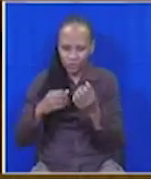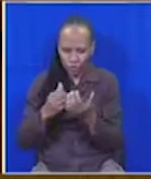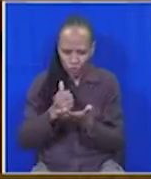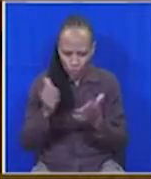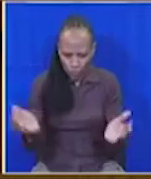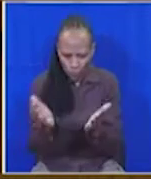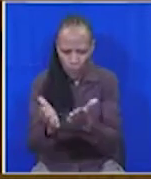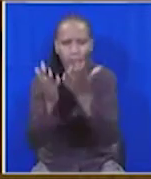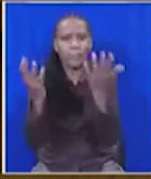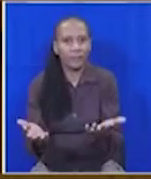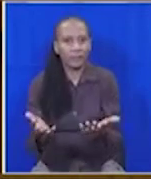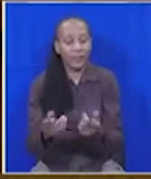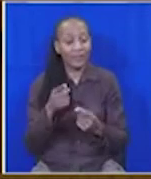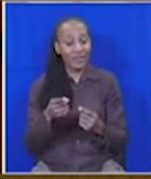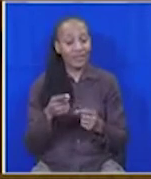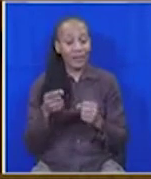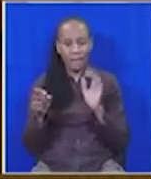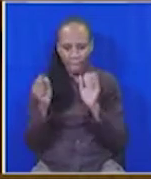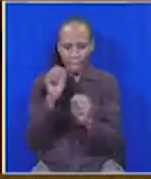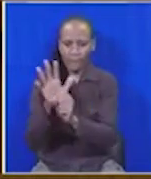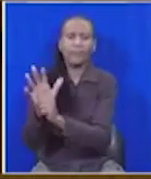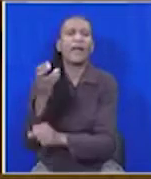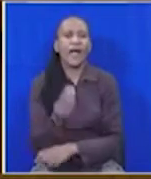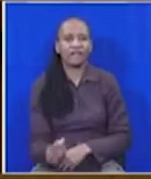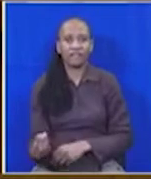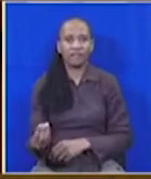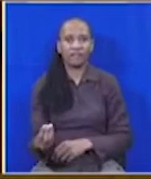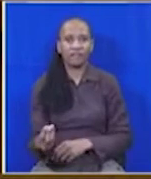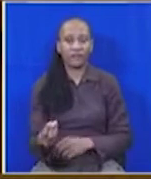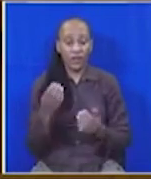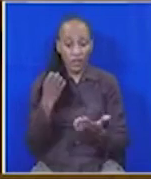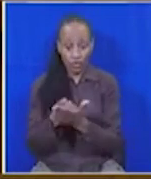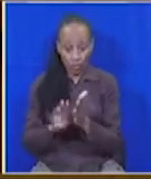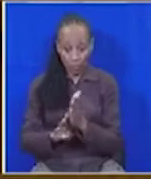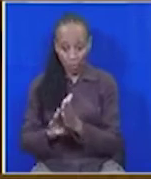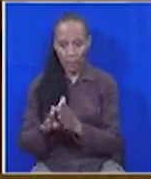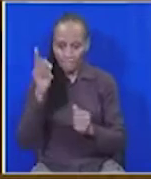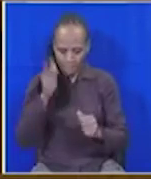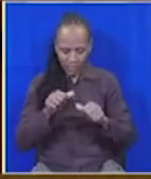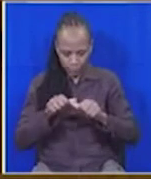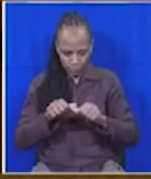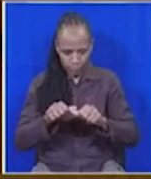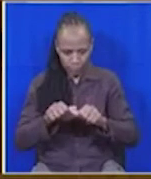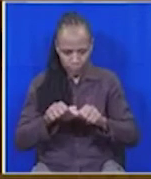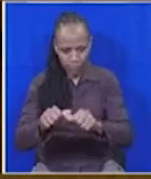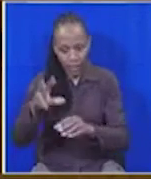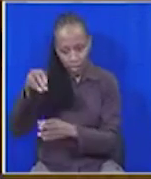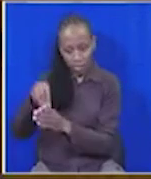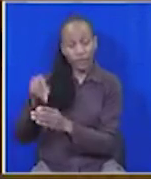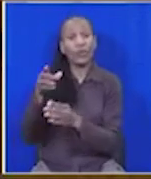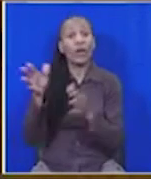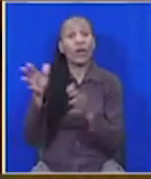very practical implications. But our growth also has to be sustainable, taking account, for example, of climate